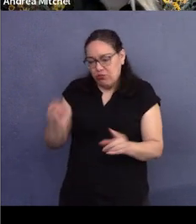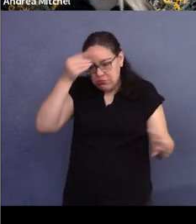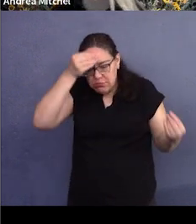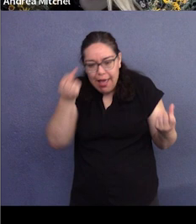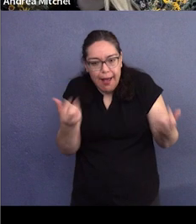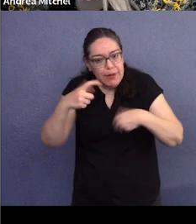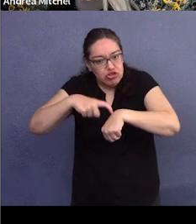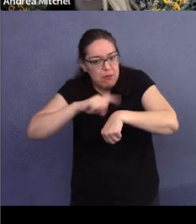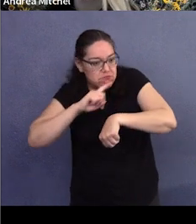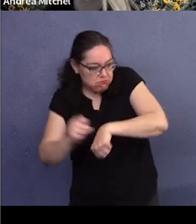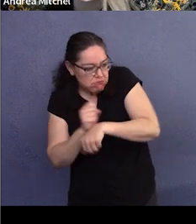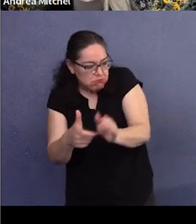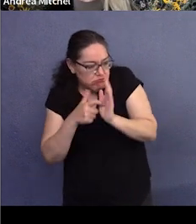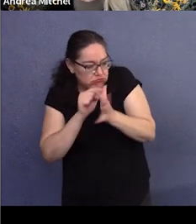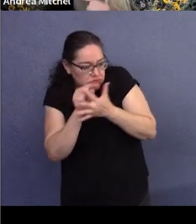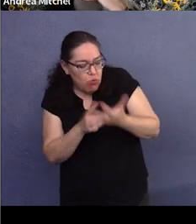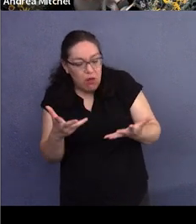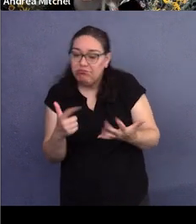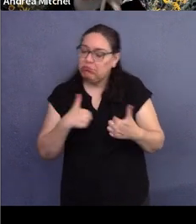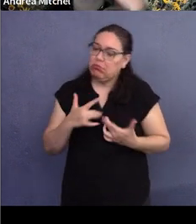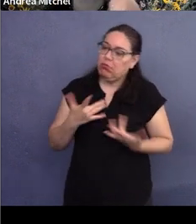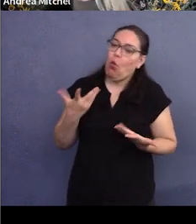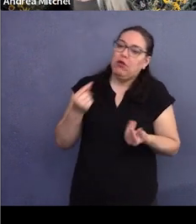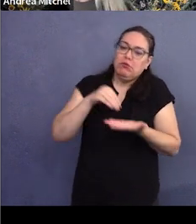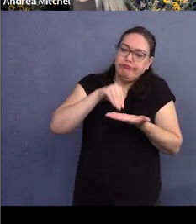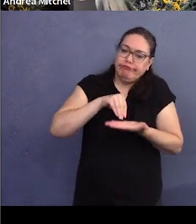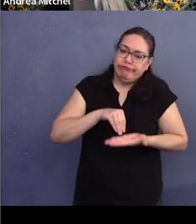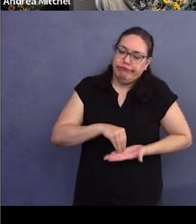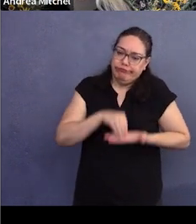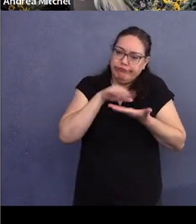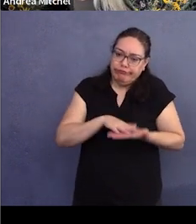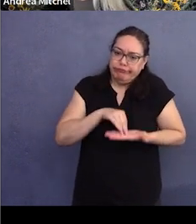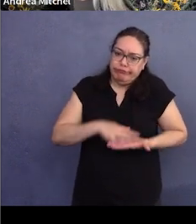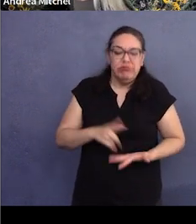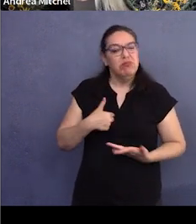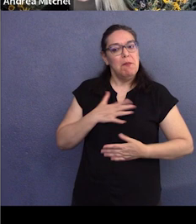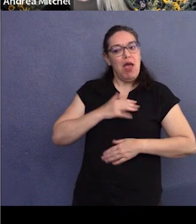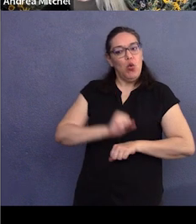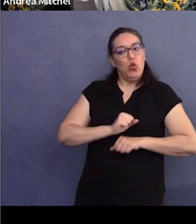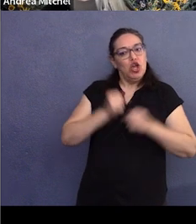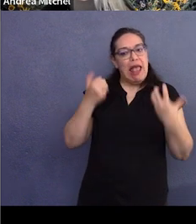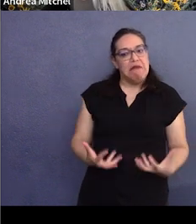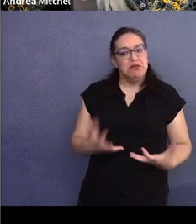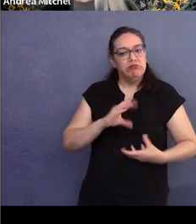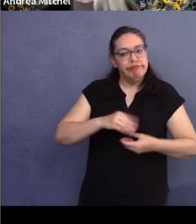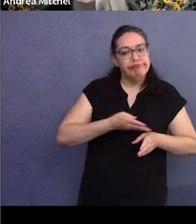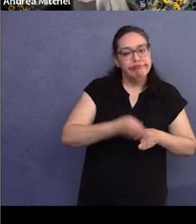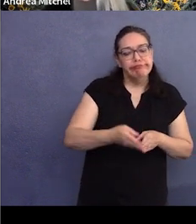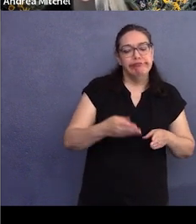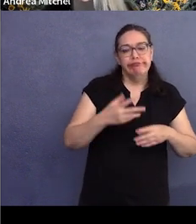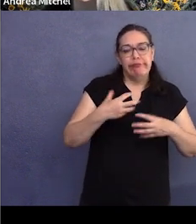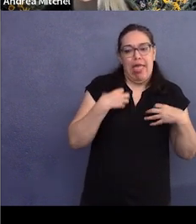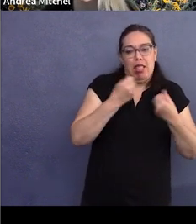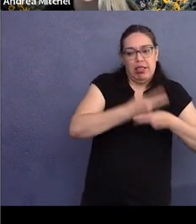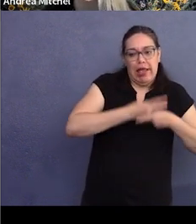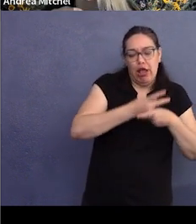actually have to write it down. I do a lot of work in healthcare and social services. So I'm thinking like a caseworker,